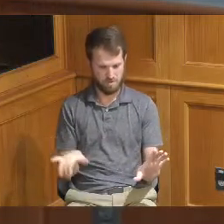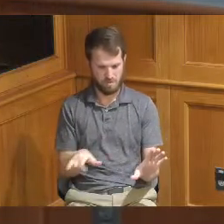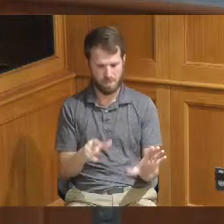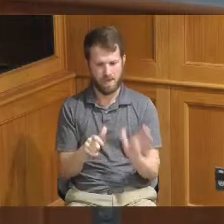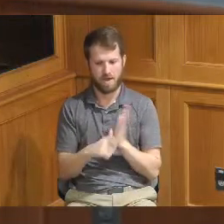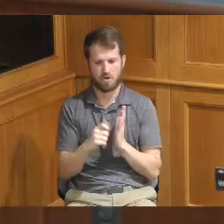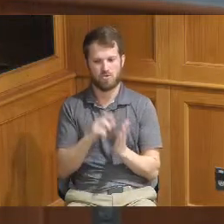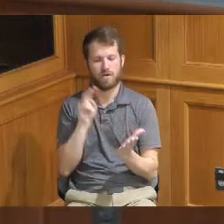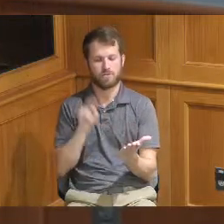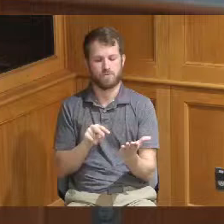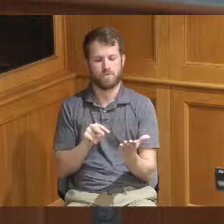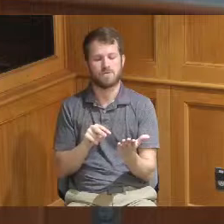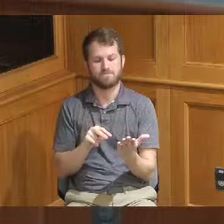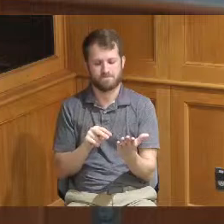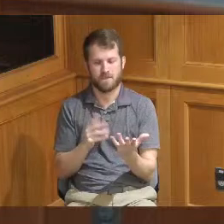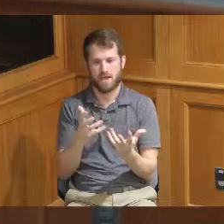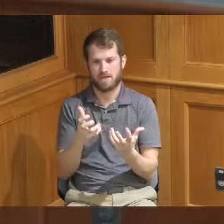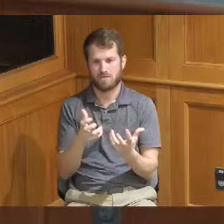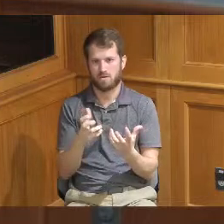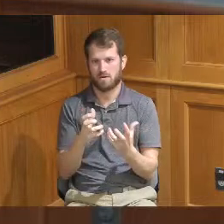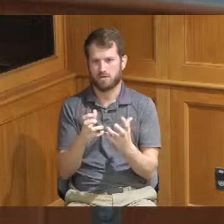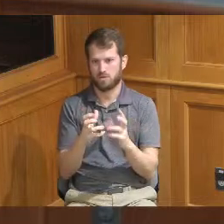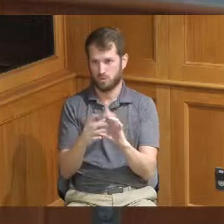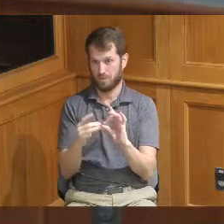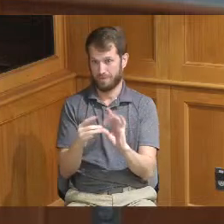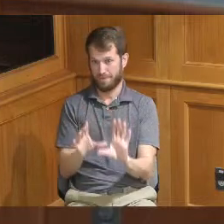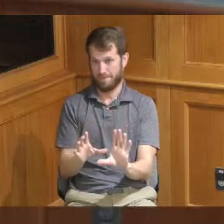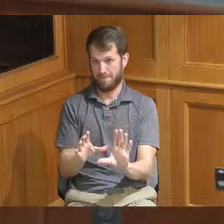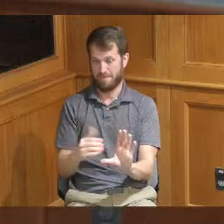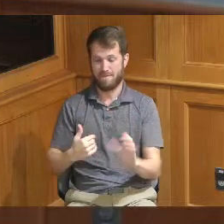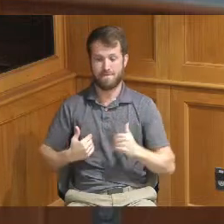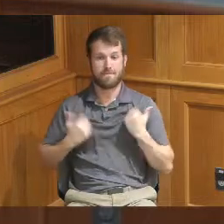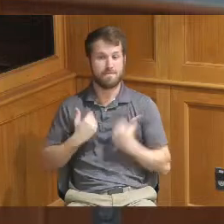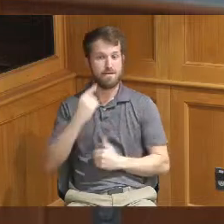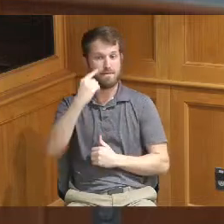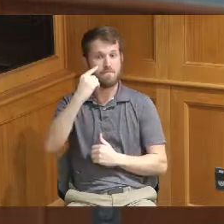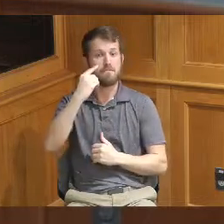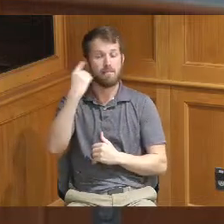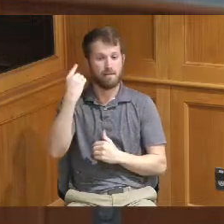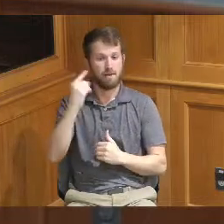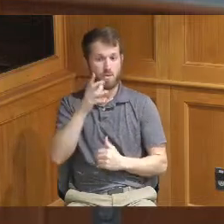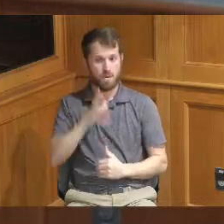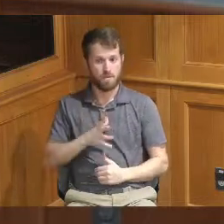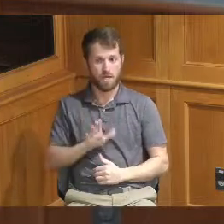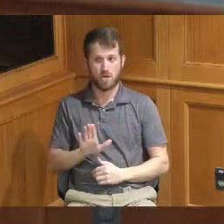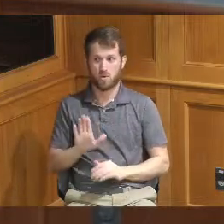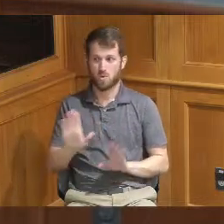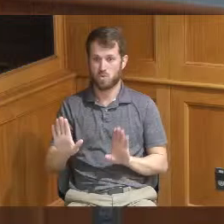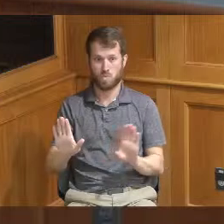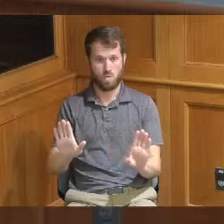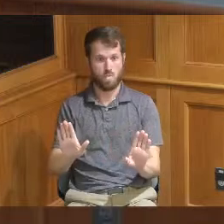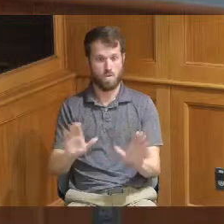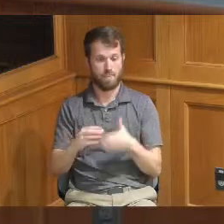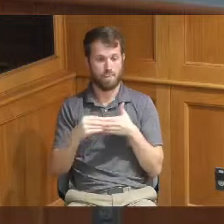want to say, as a young Black woman, both of your leadership has been